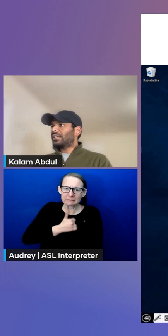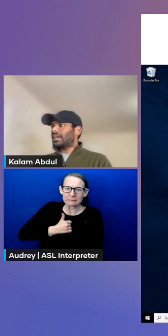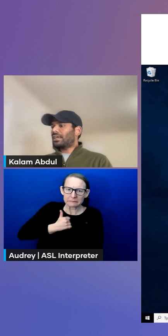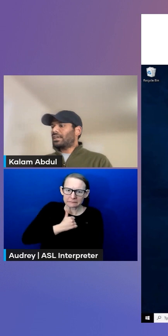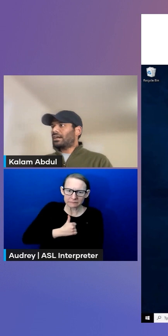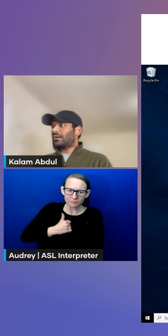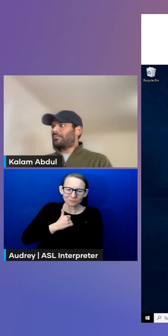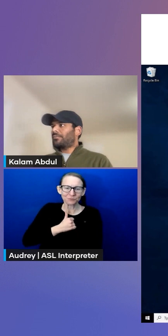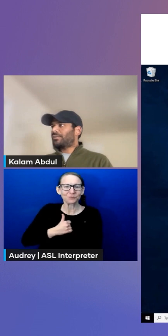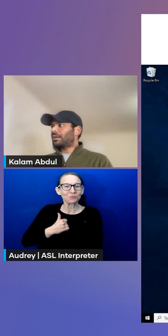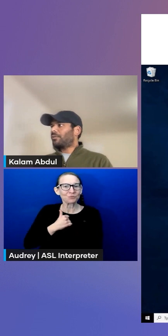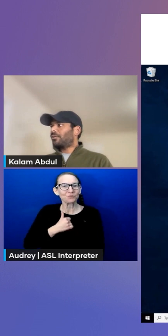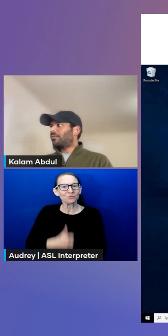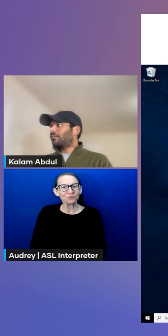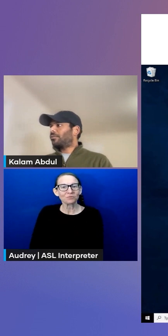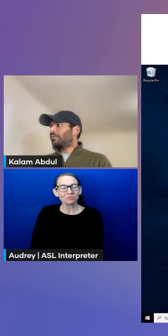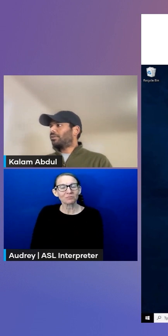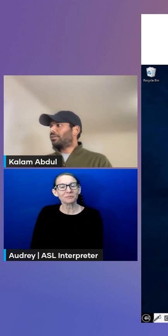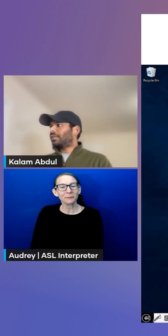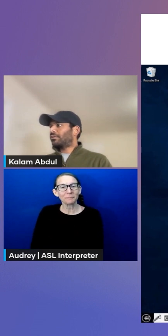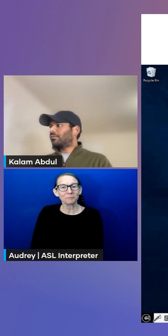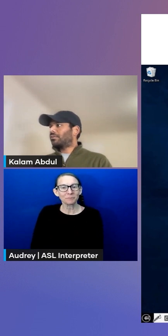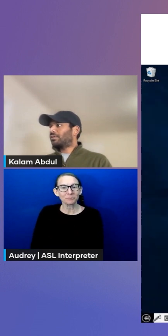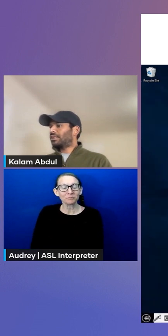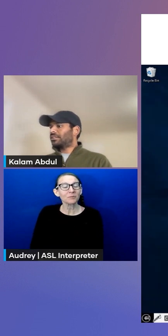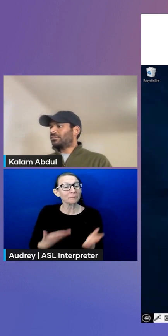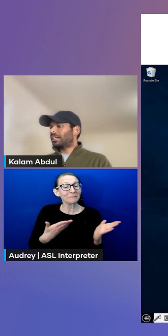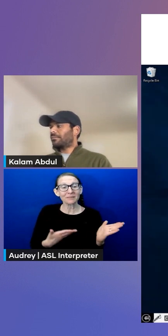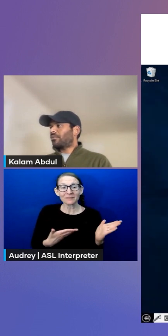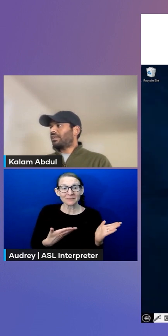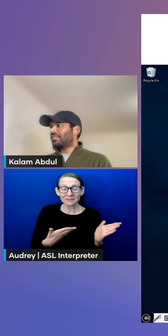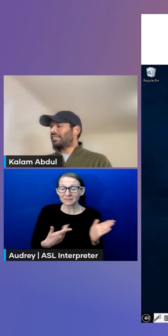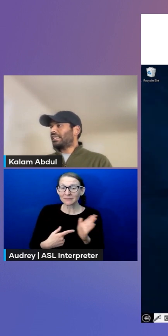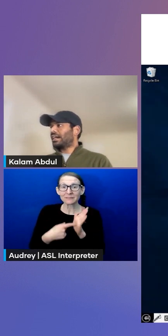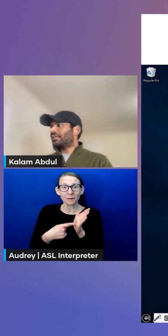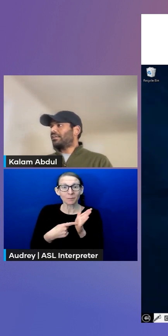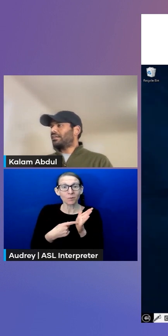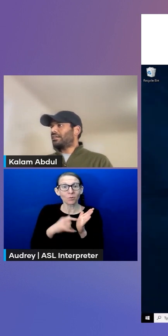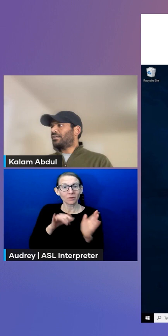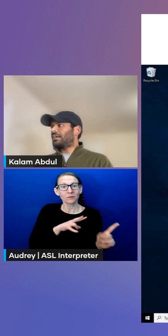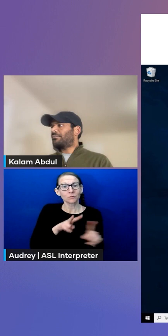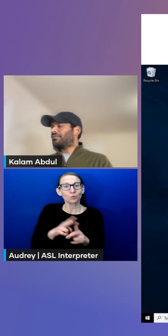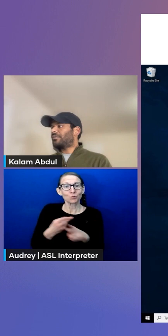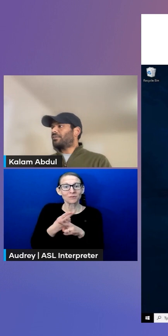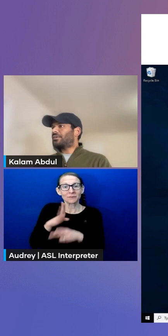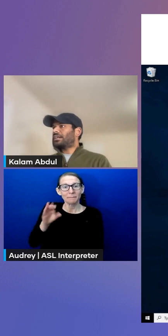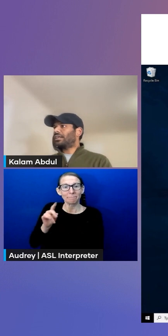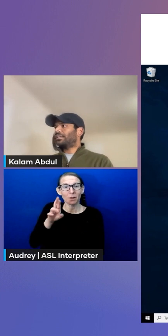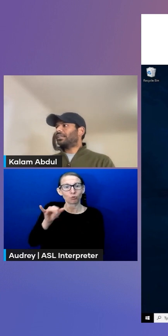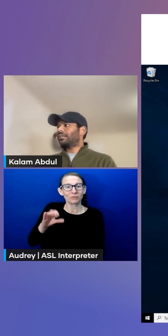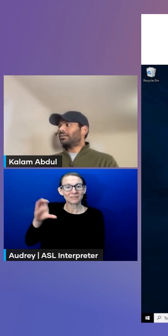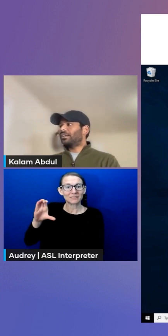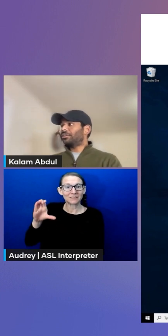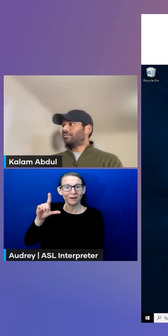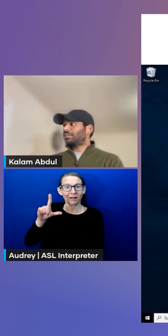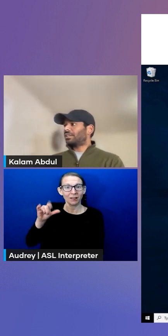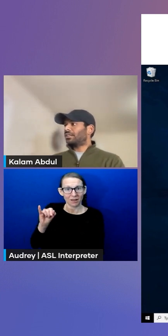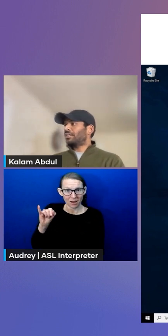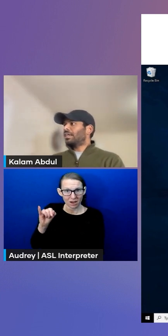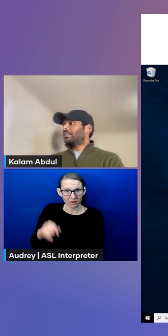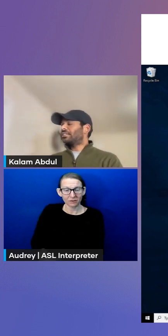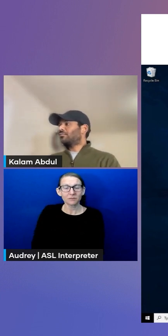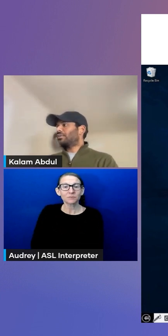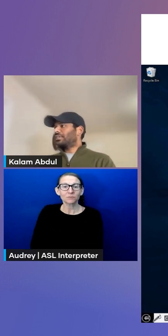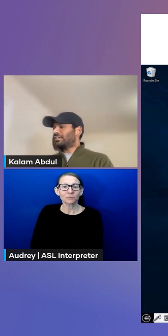this is a demo that is using a boundary CLI in here, right? Before the end